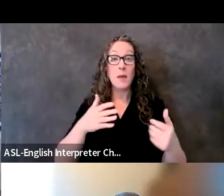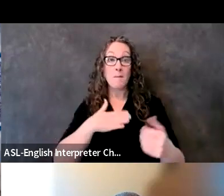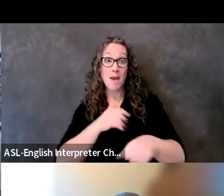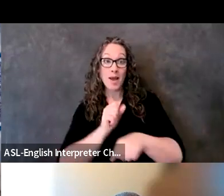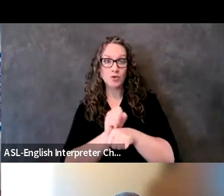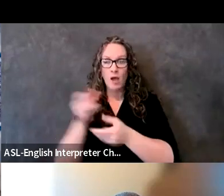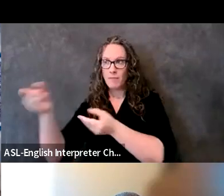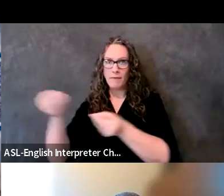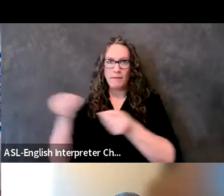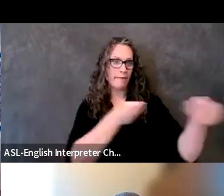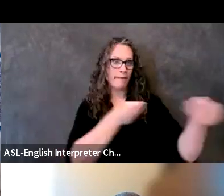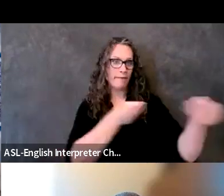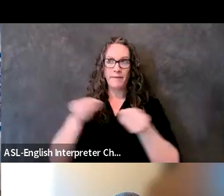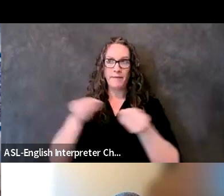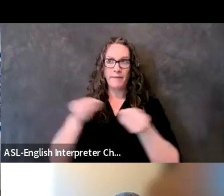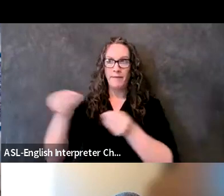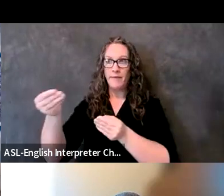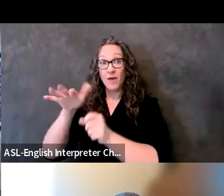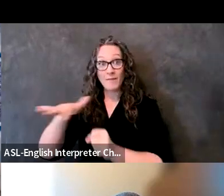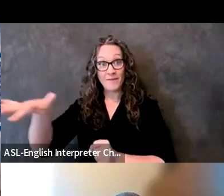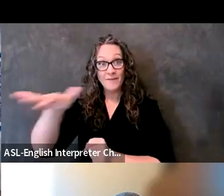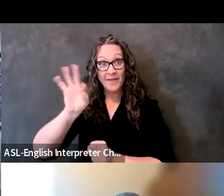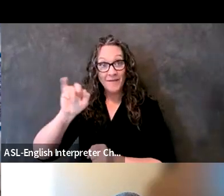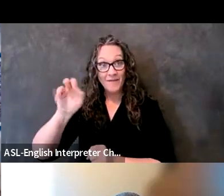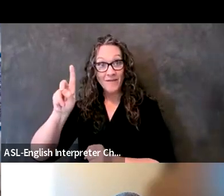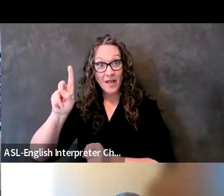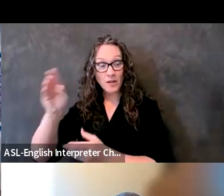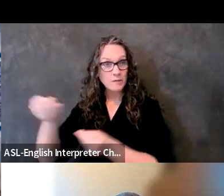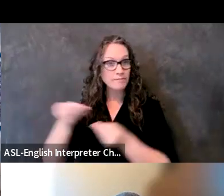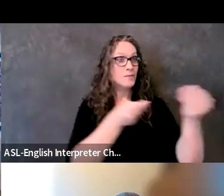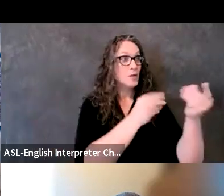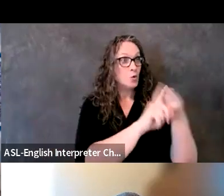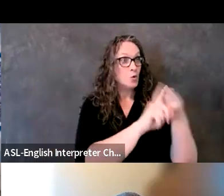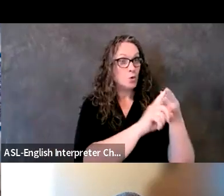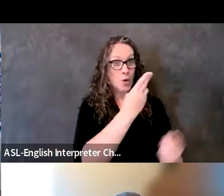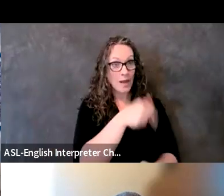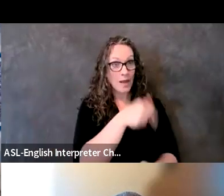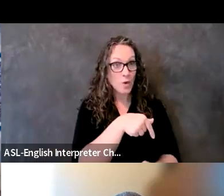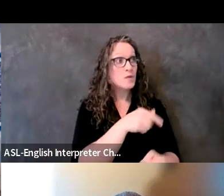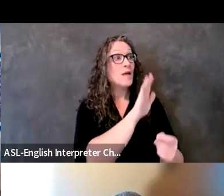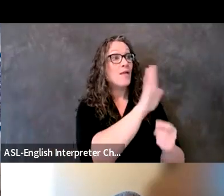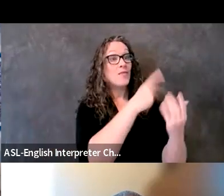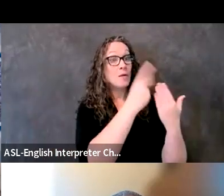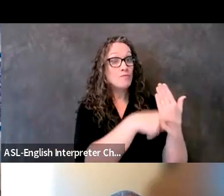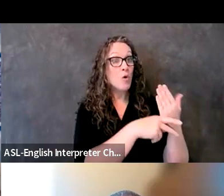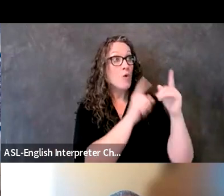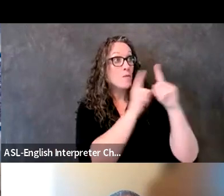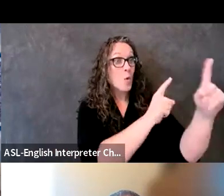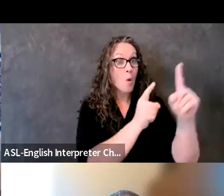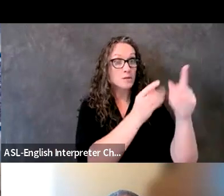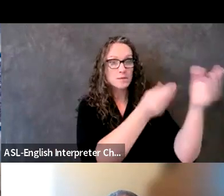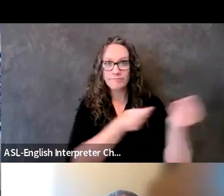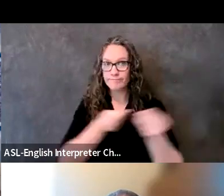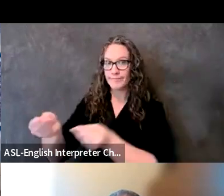the field up to national headquarters, help bring national headquarters programs down to the field. What I've learned over